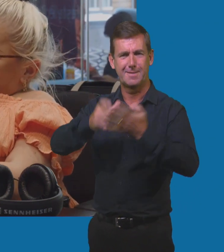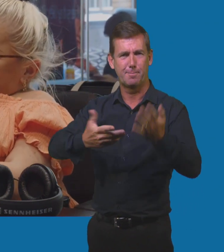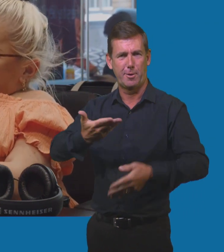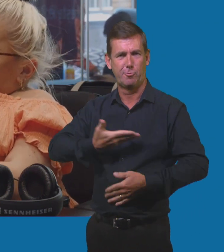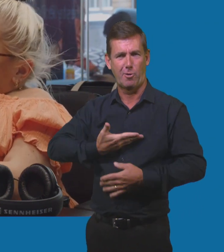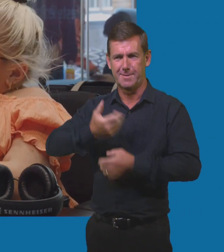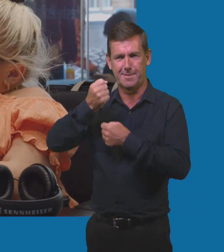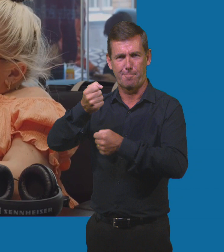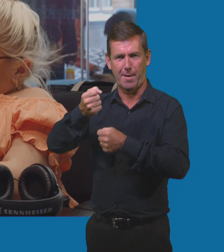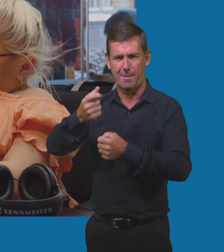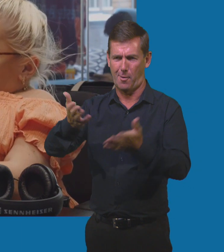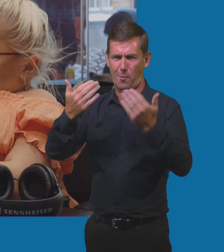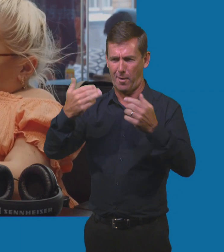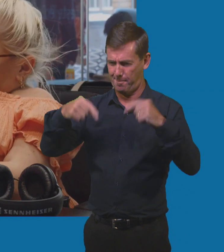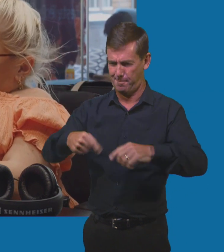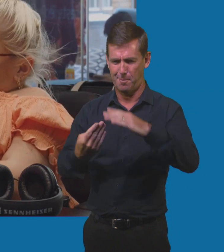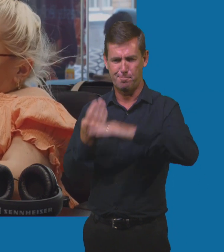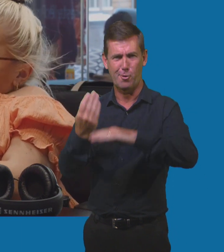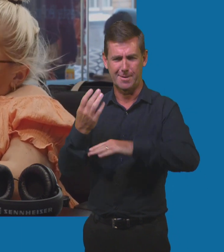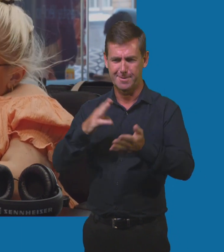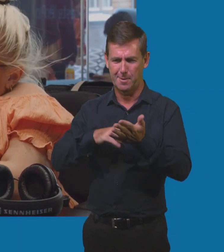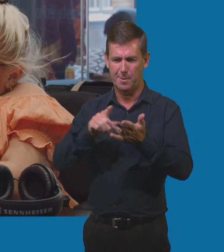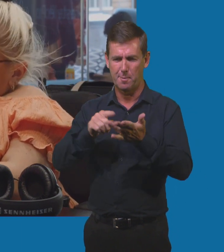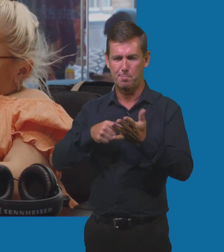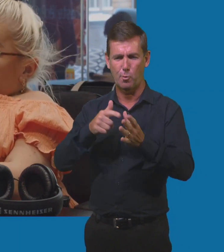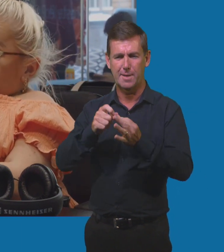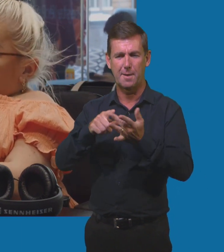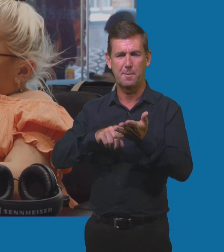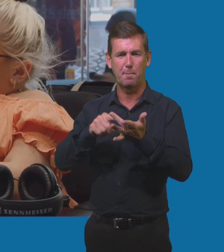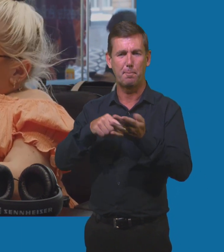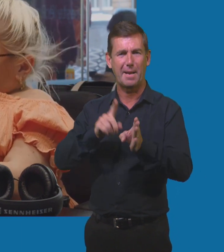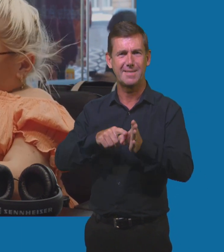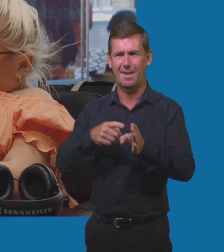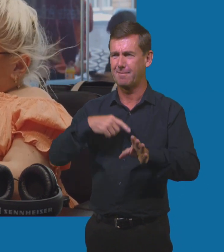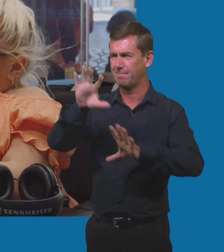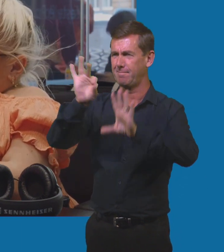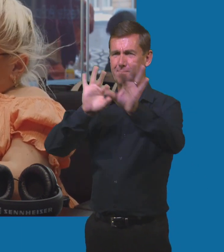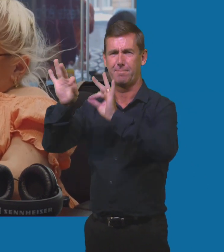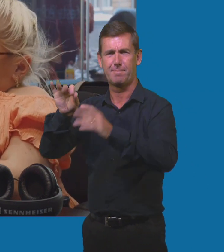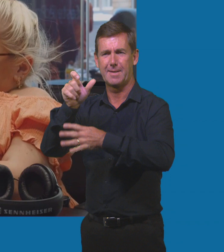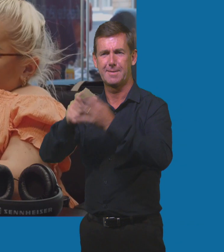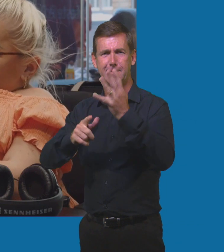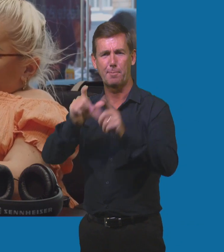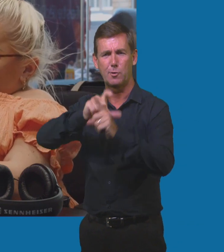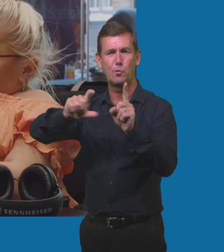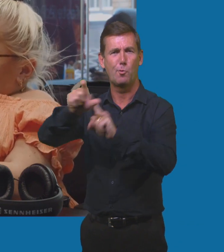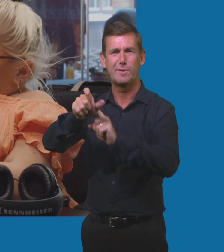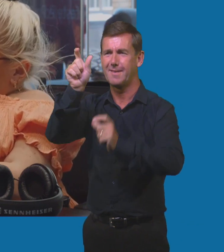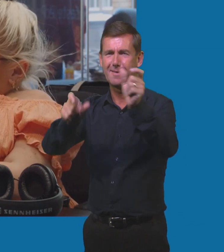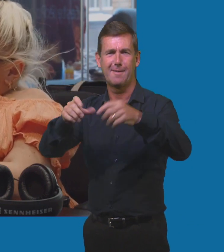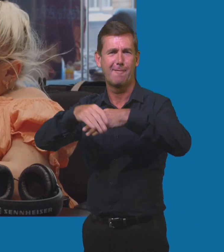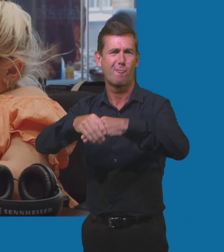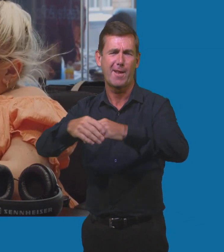huge welcome to the Motability Lifestyle Pod. In this podcast, we invite our friends from the disability community into the studio